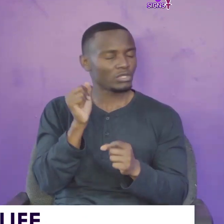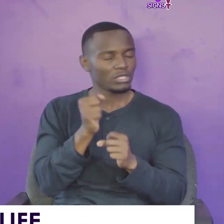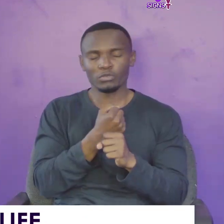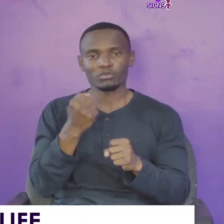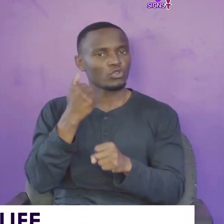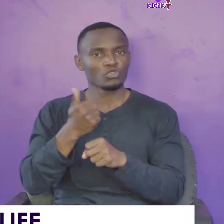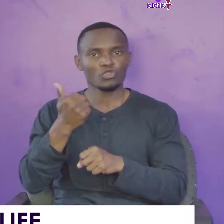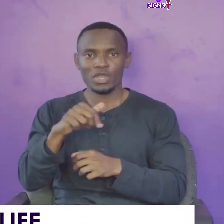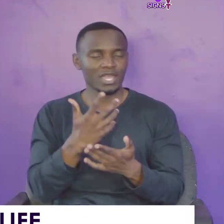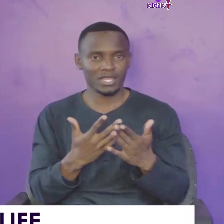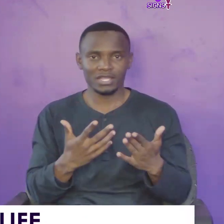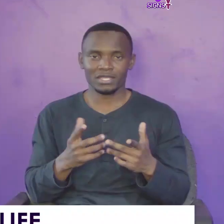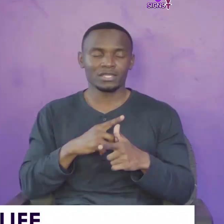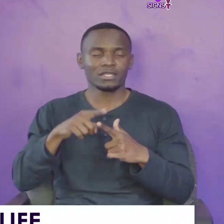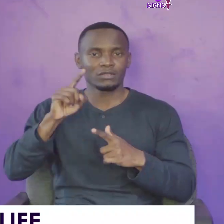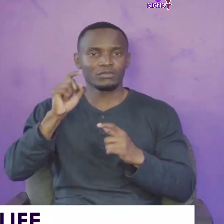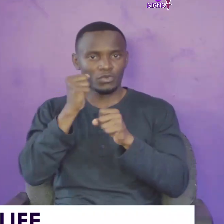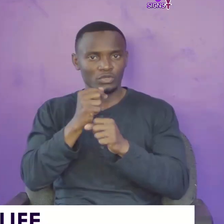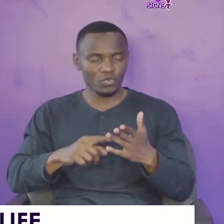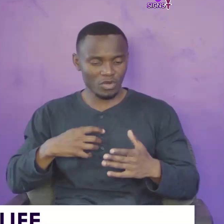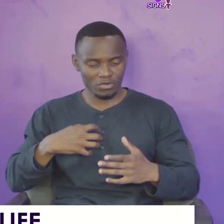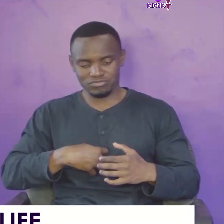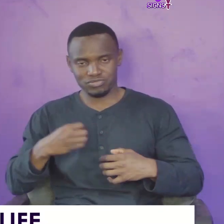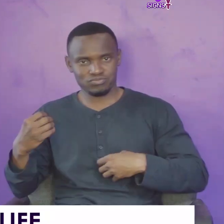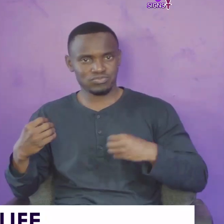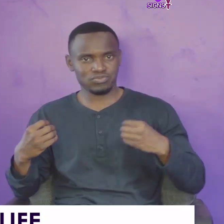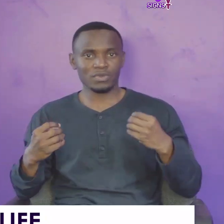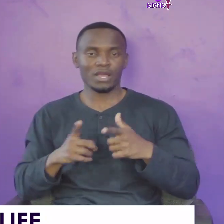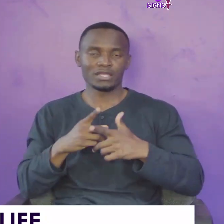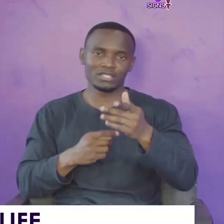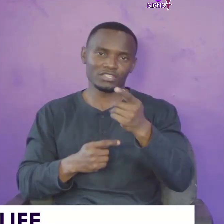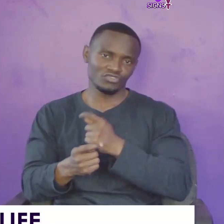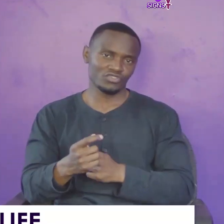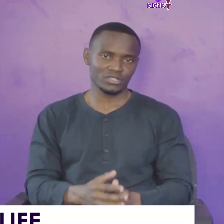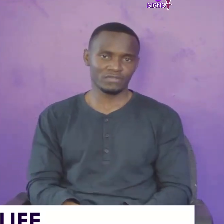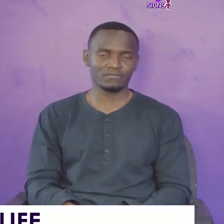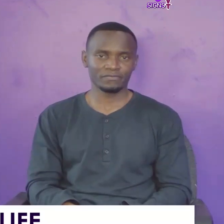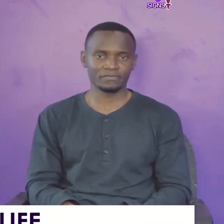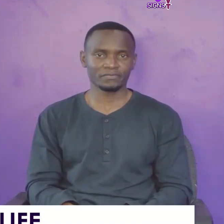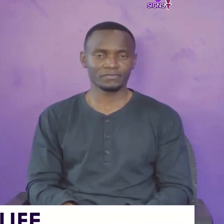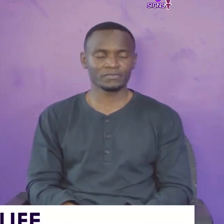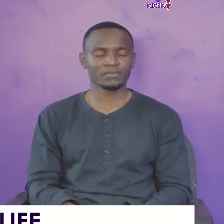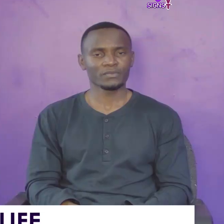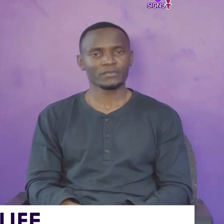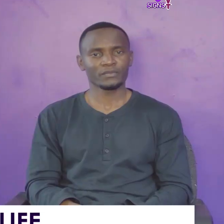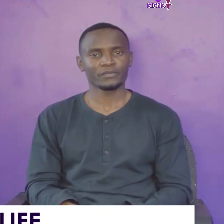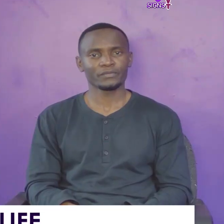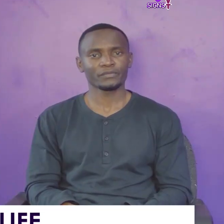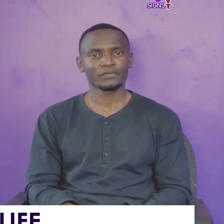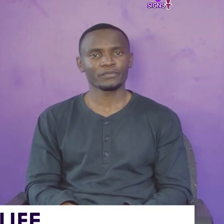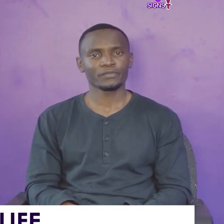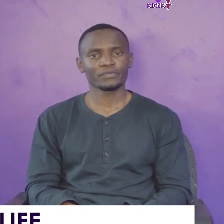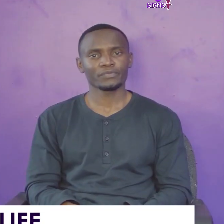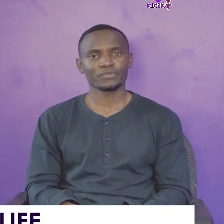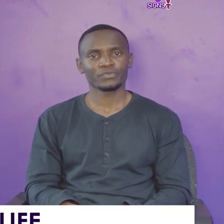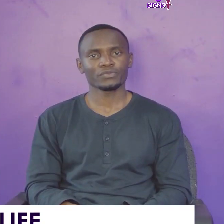What will stop them from taking your other kidney and living with one? As you're talking about that, Yes. I'm trying